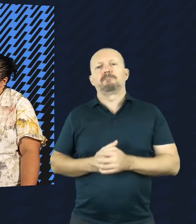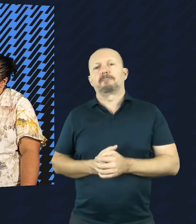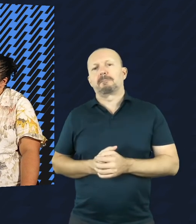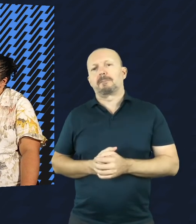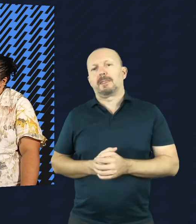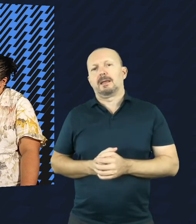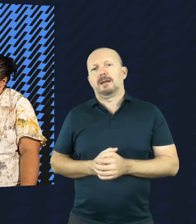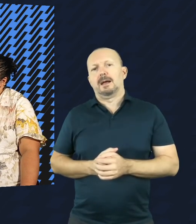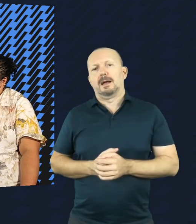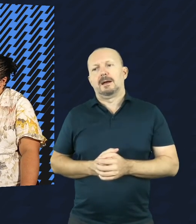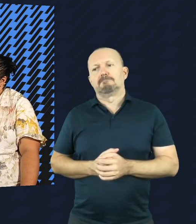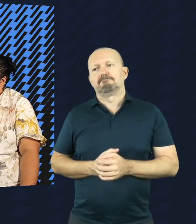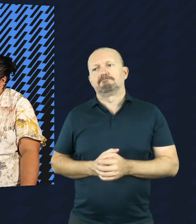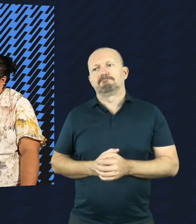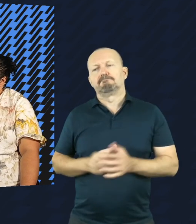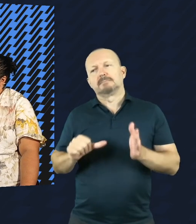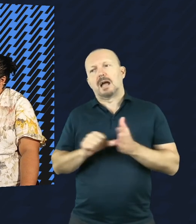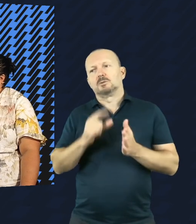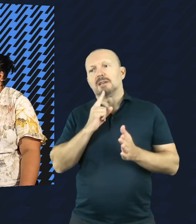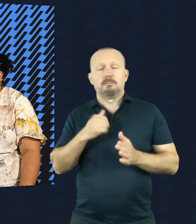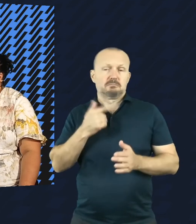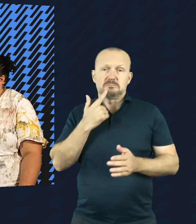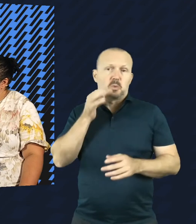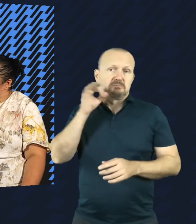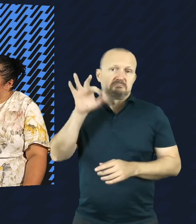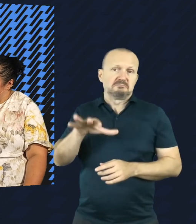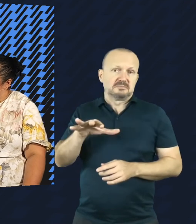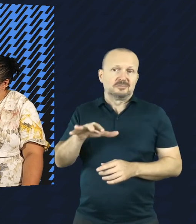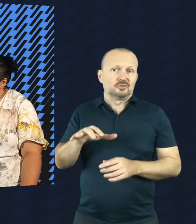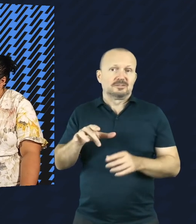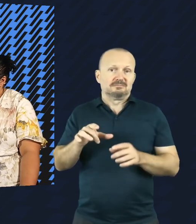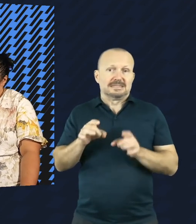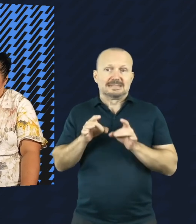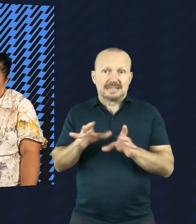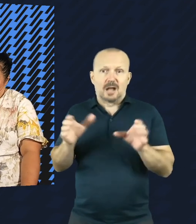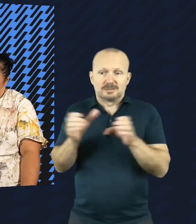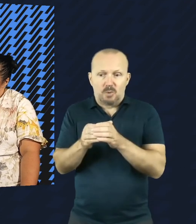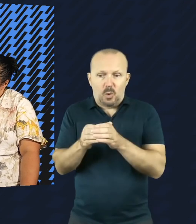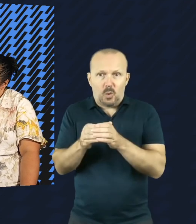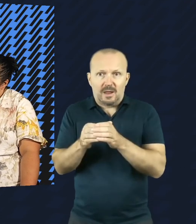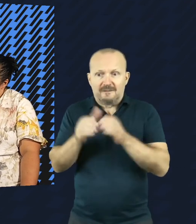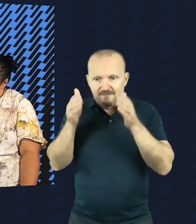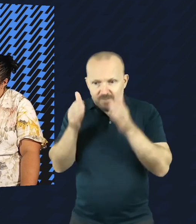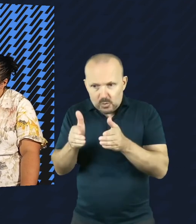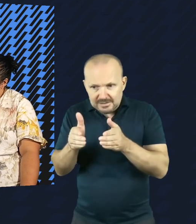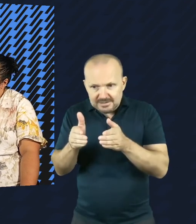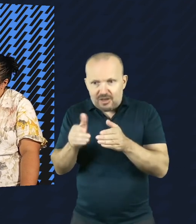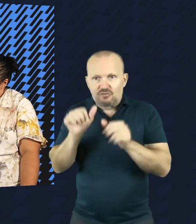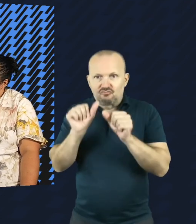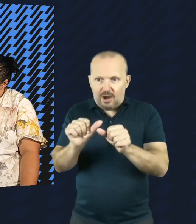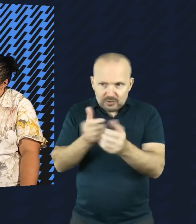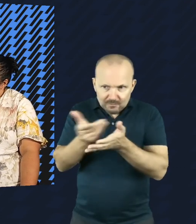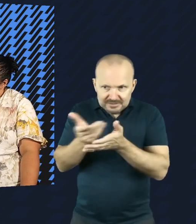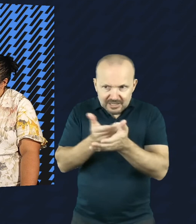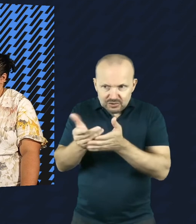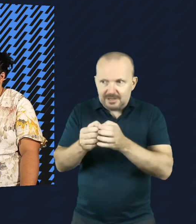that's what I would kind of say at this point. Start small and focus and have the right conversations and take the